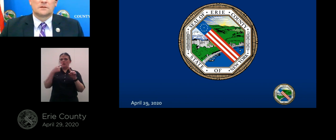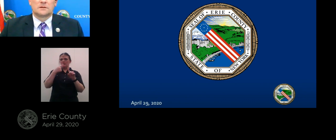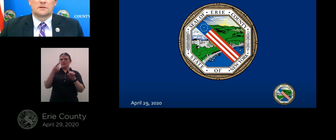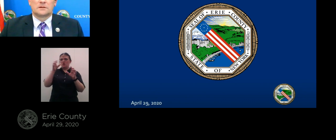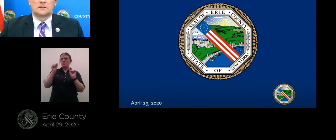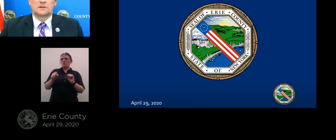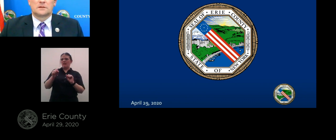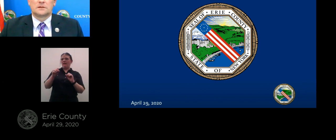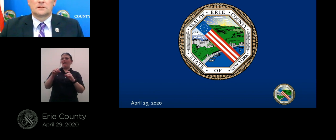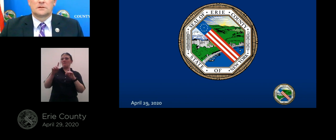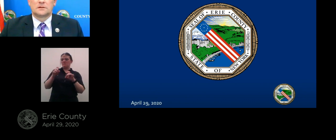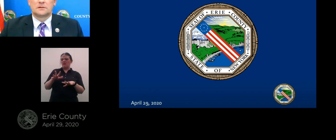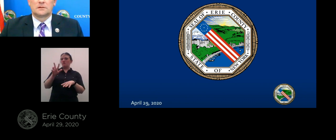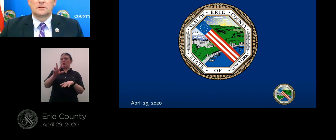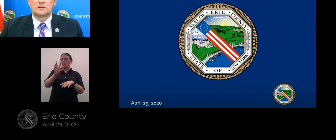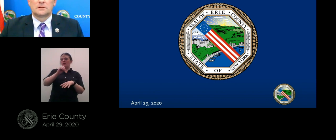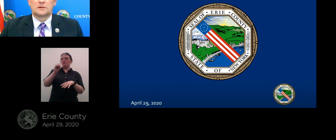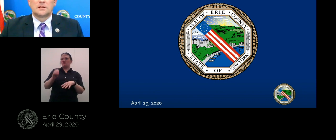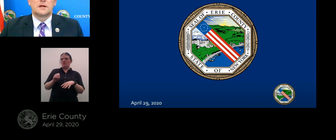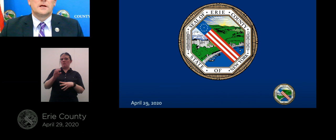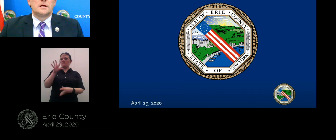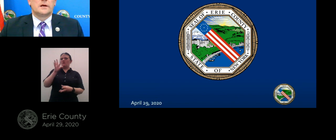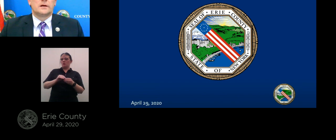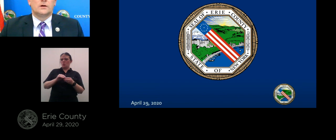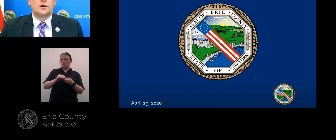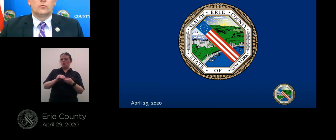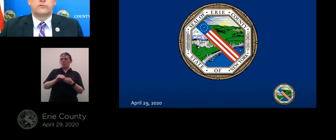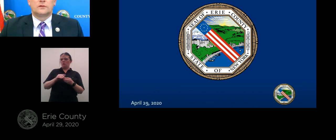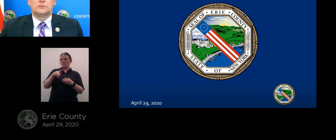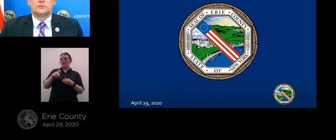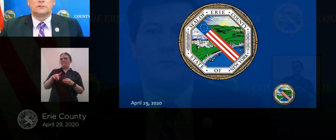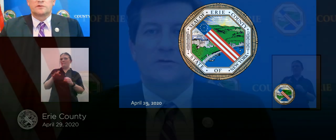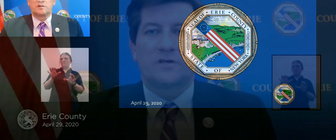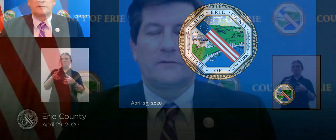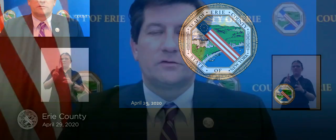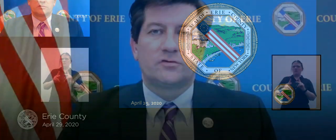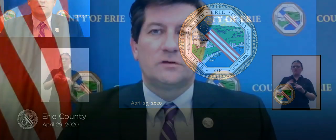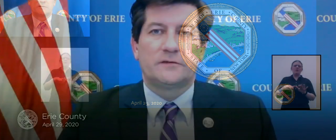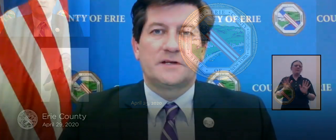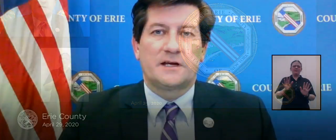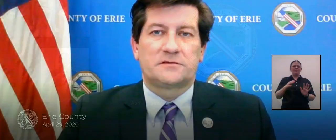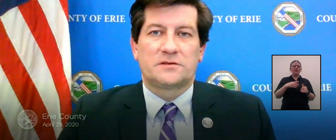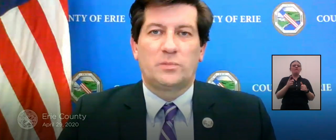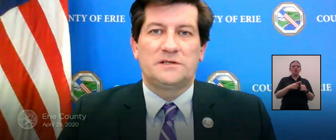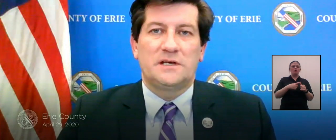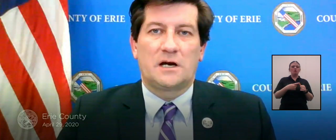test 3% of the population? Well, first off, there's two